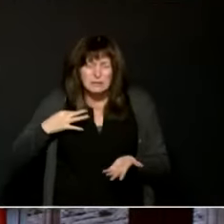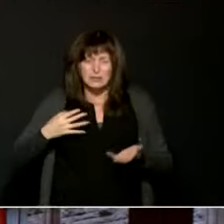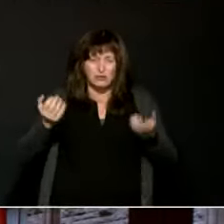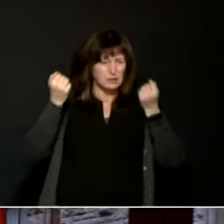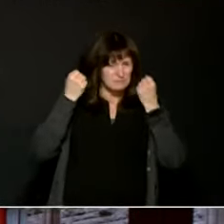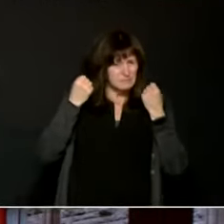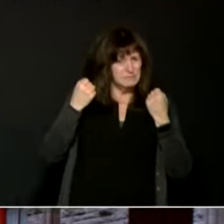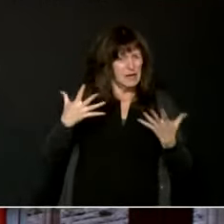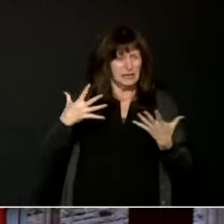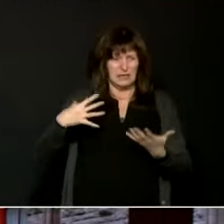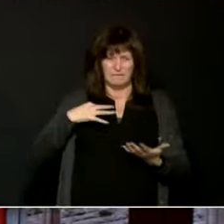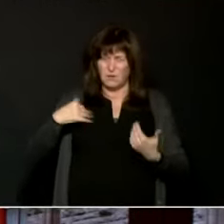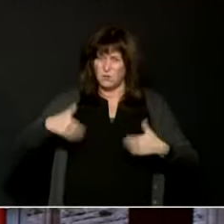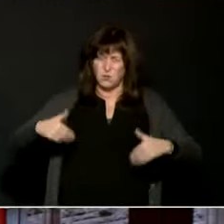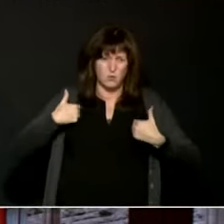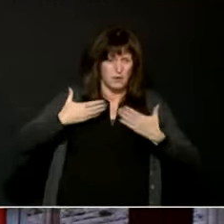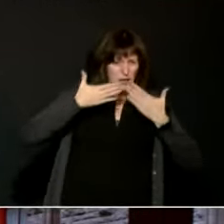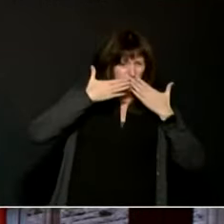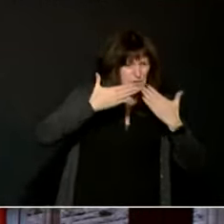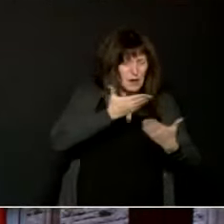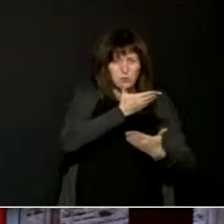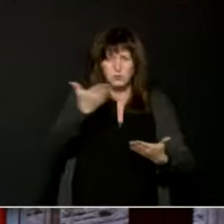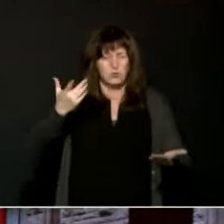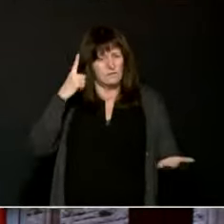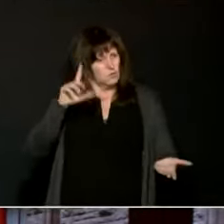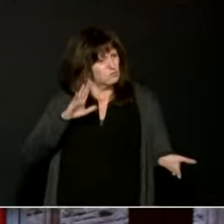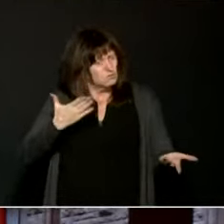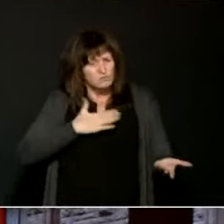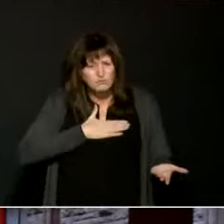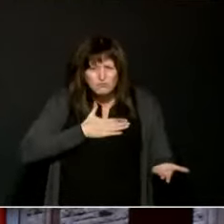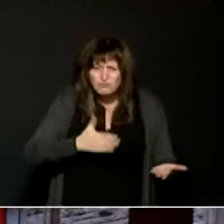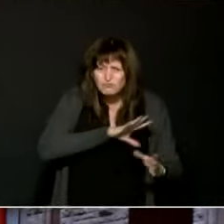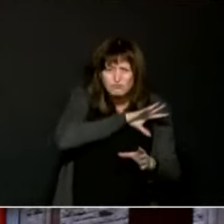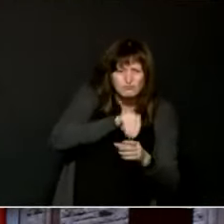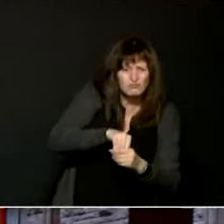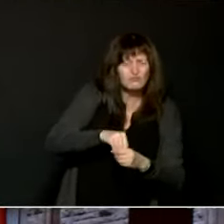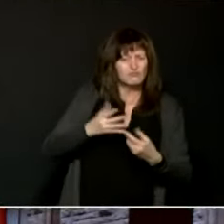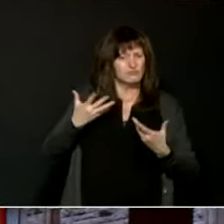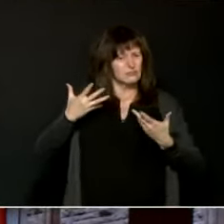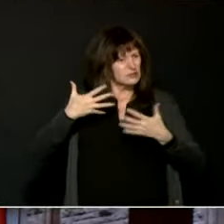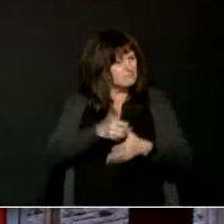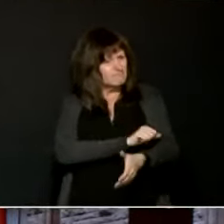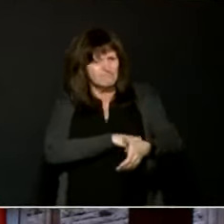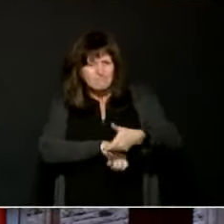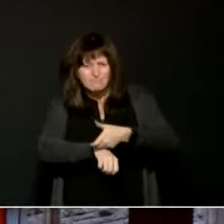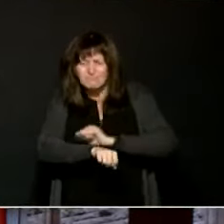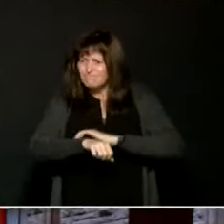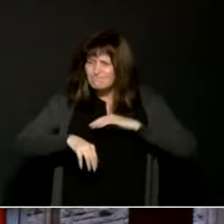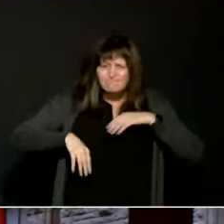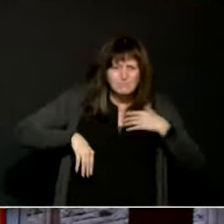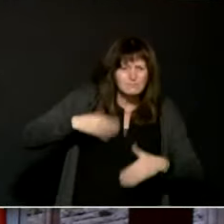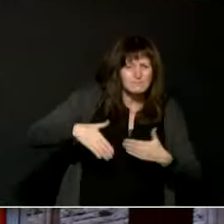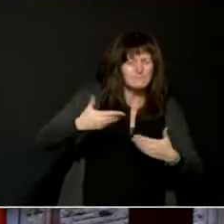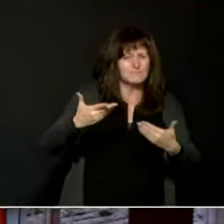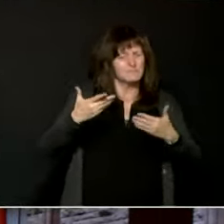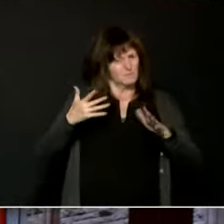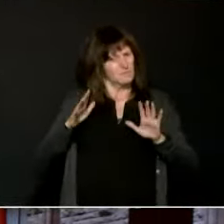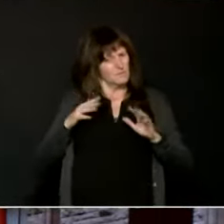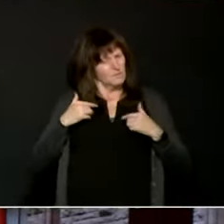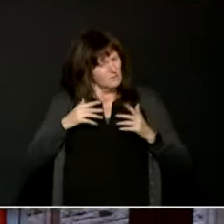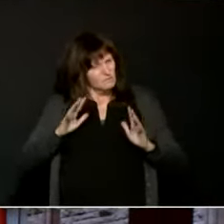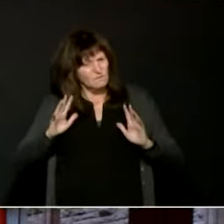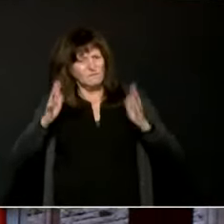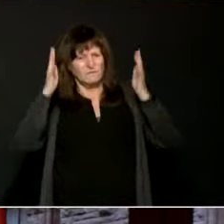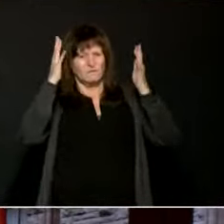you for your work and your devotion and energy in this, and we applaud you for taking part, and for the people who are bringing those to